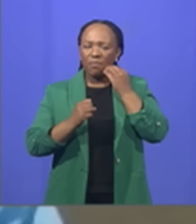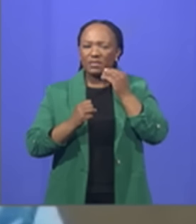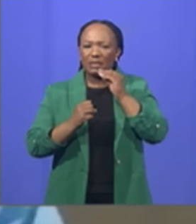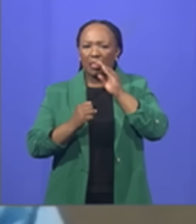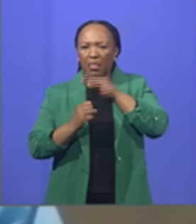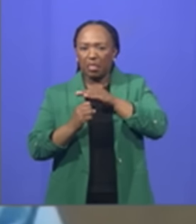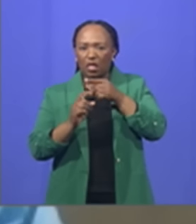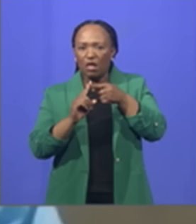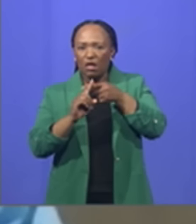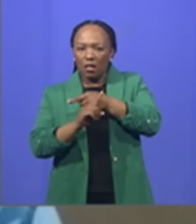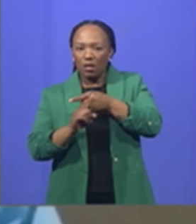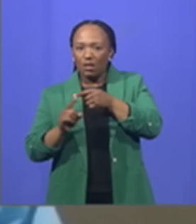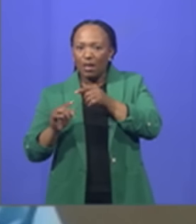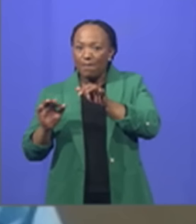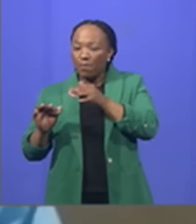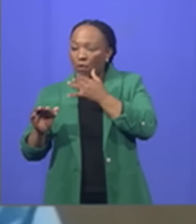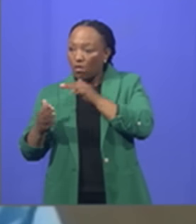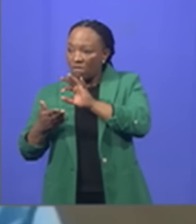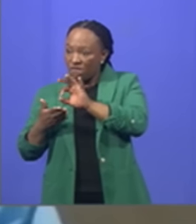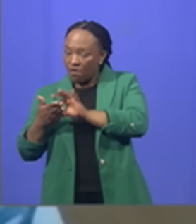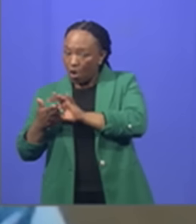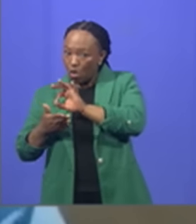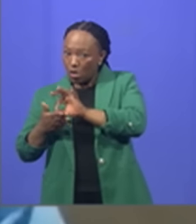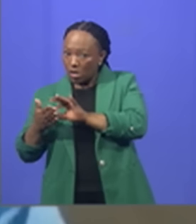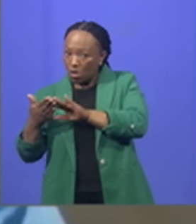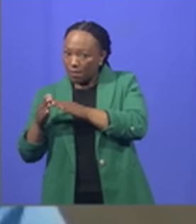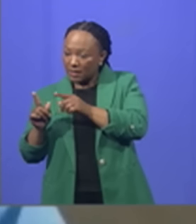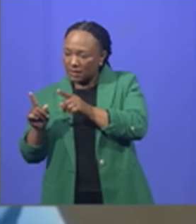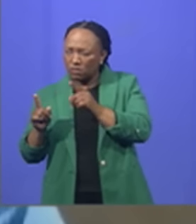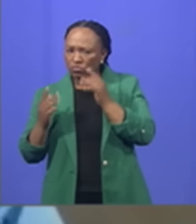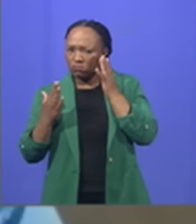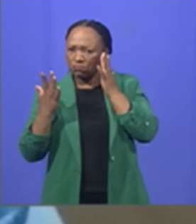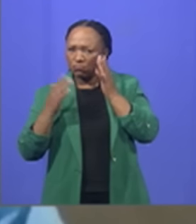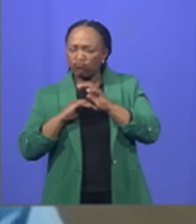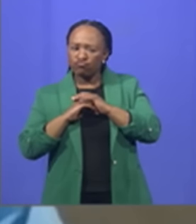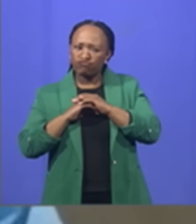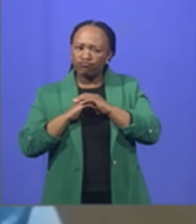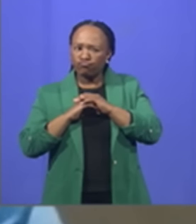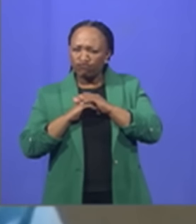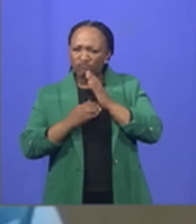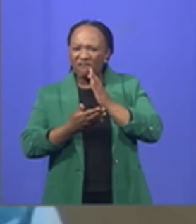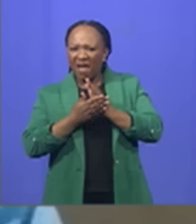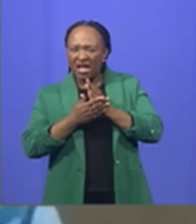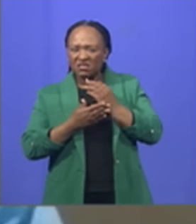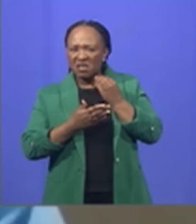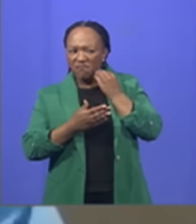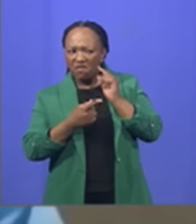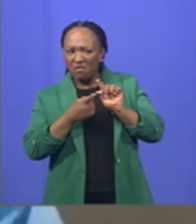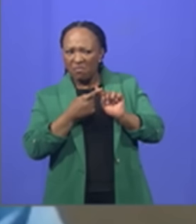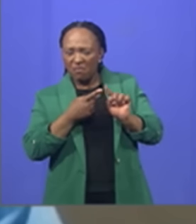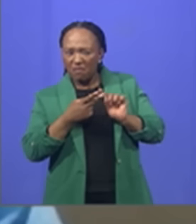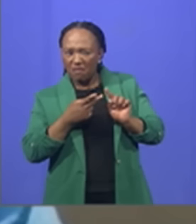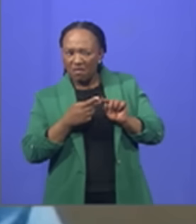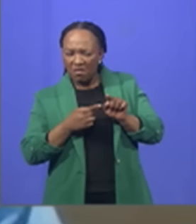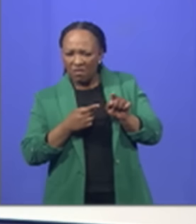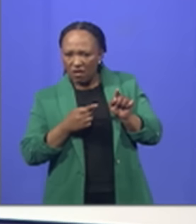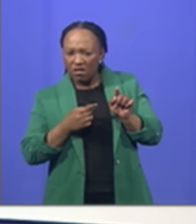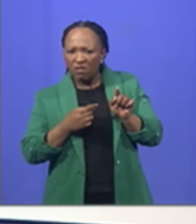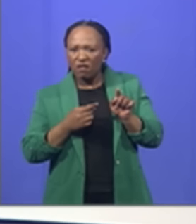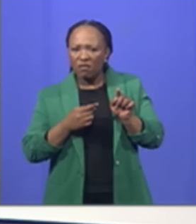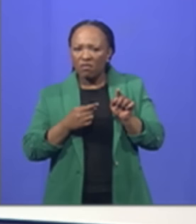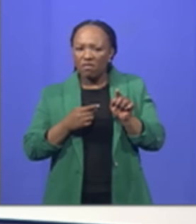nagana gabotse pele ba dumelela goba ba ka abelana dintlha tseo e leng gore di fošagetse. ba gankadimeng Se